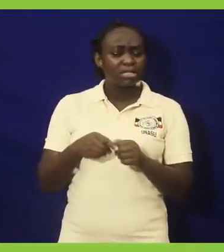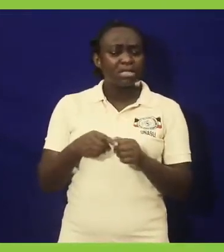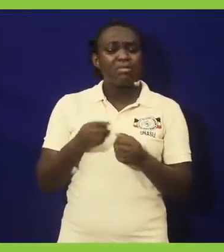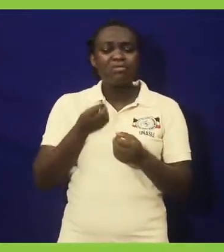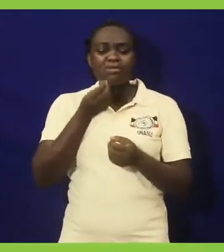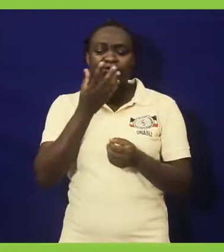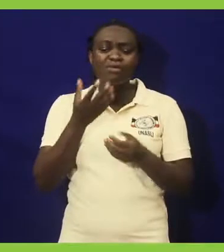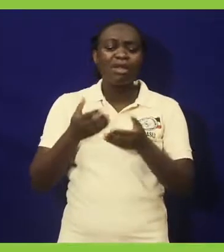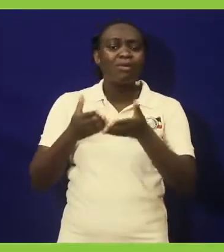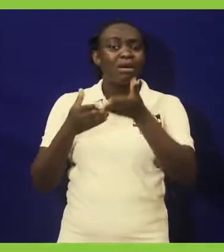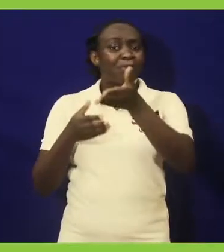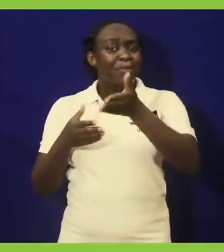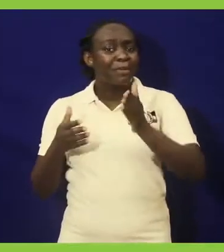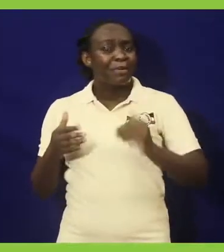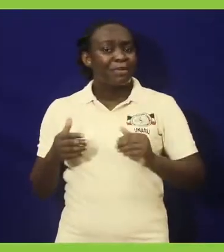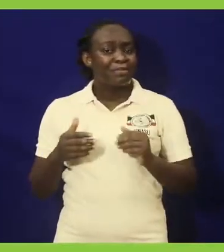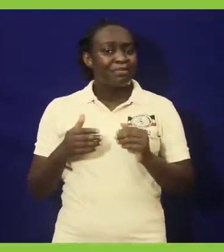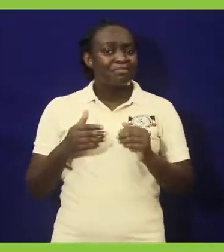them.